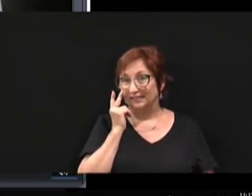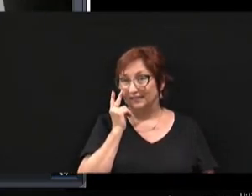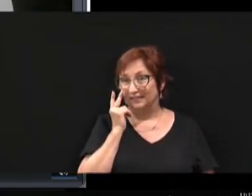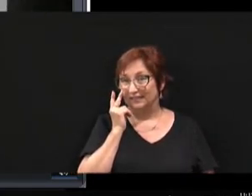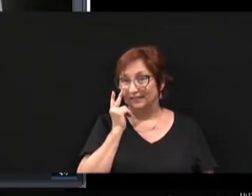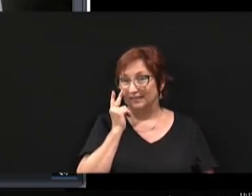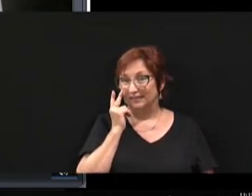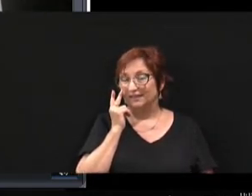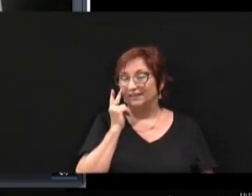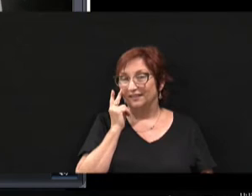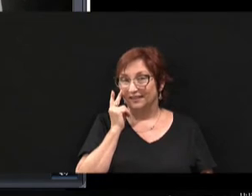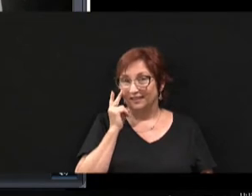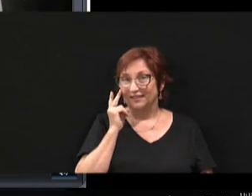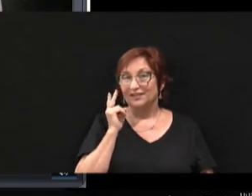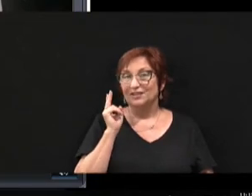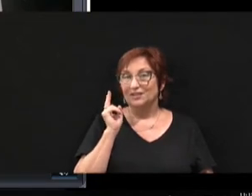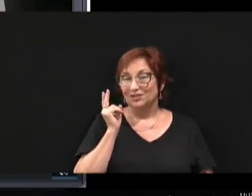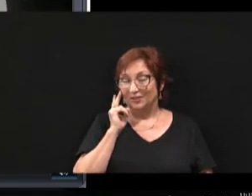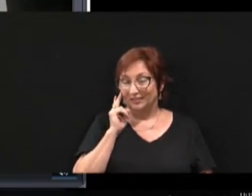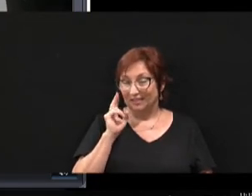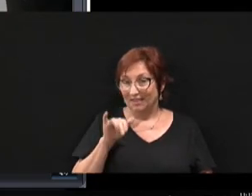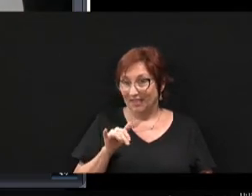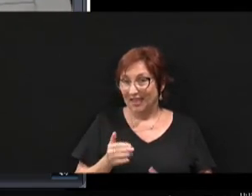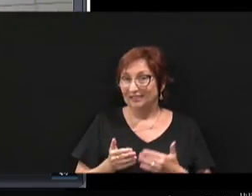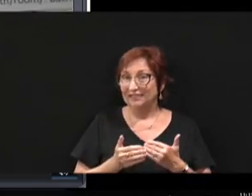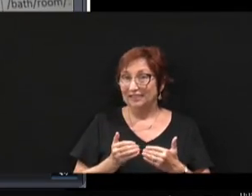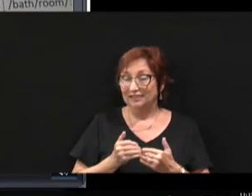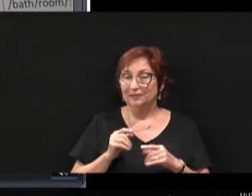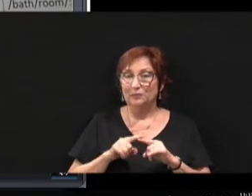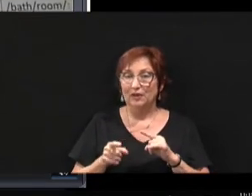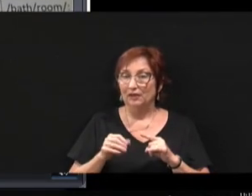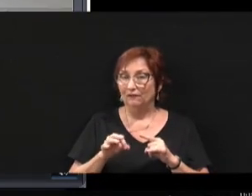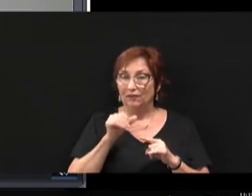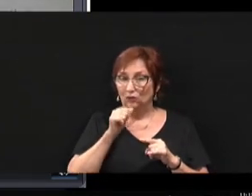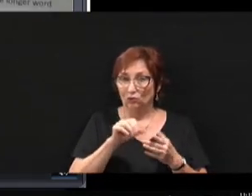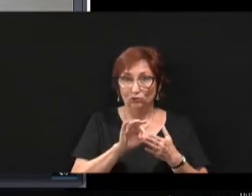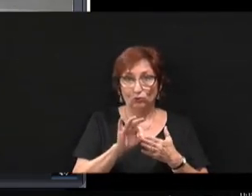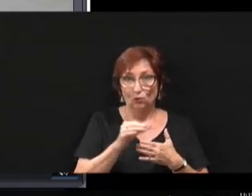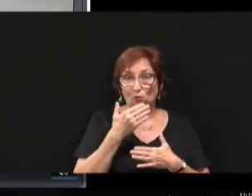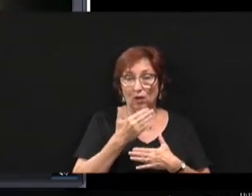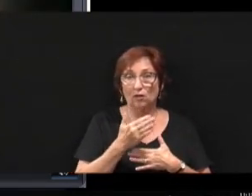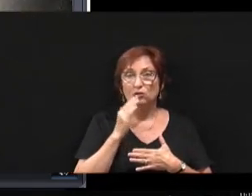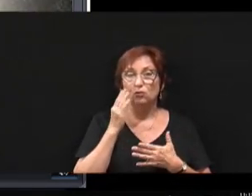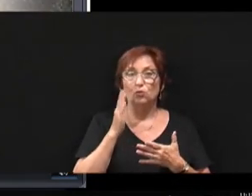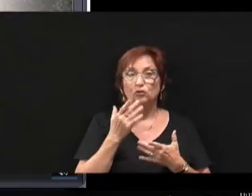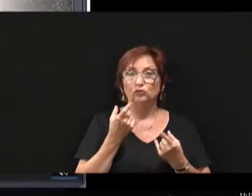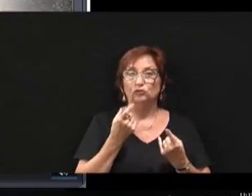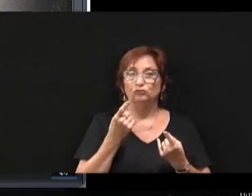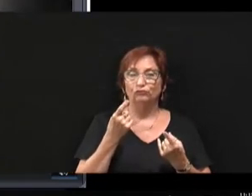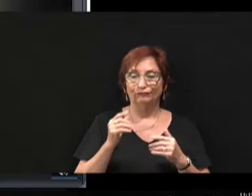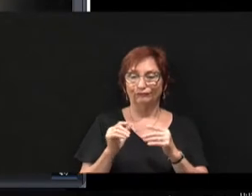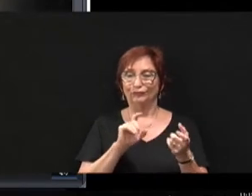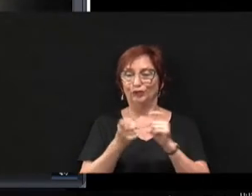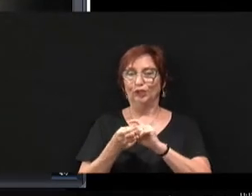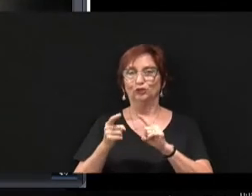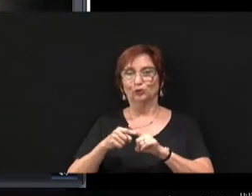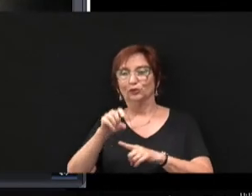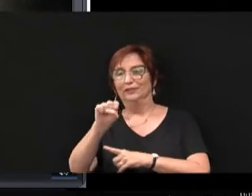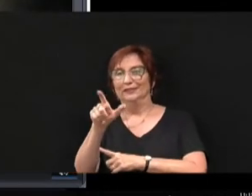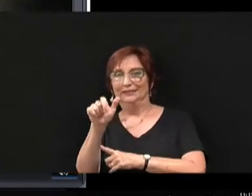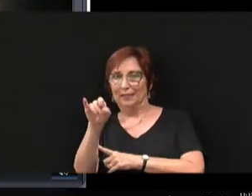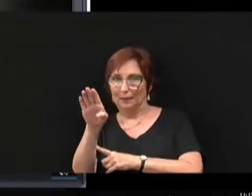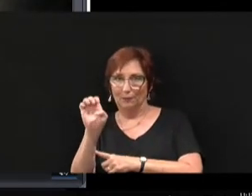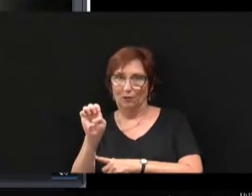that is pretty easy, but if they don't do very well, you're going to do syllable blending, where I'm going to give you